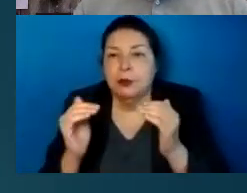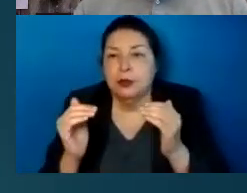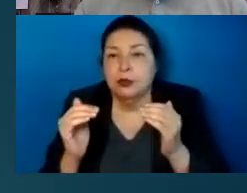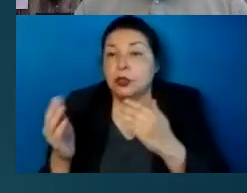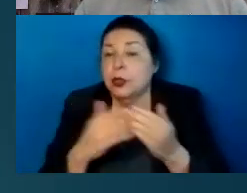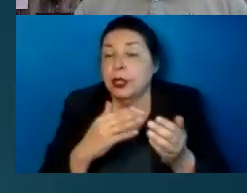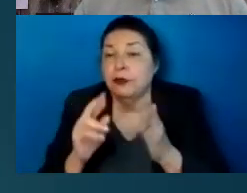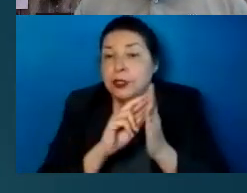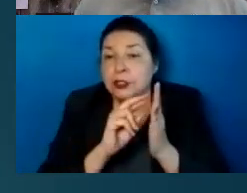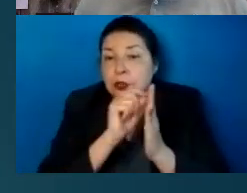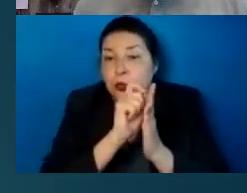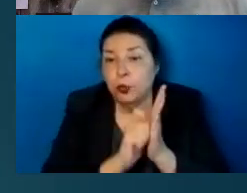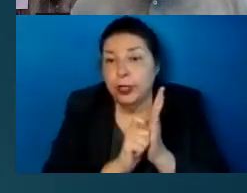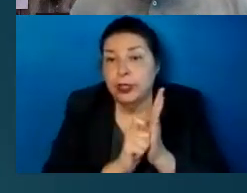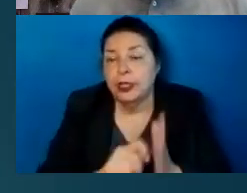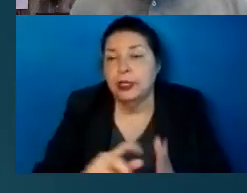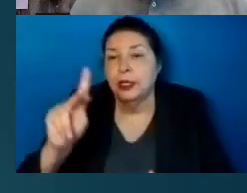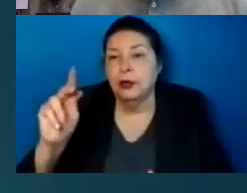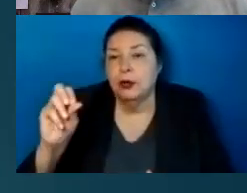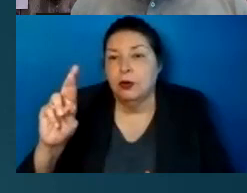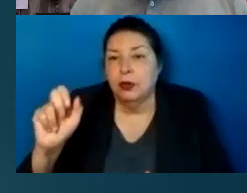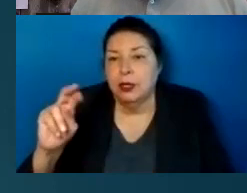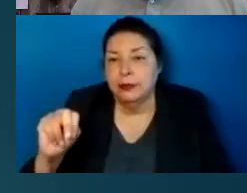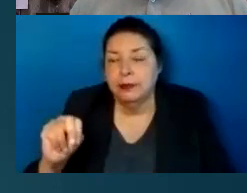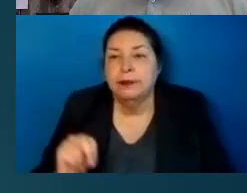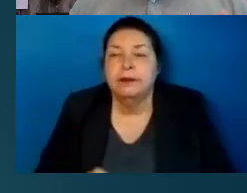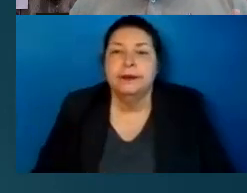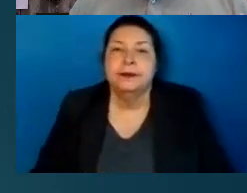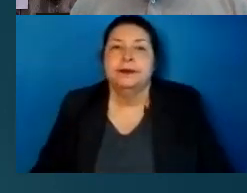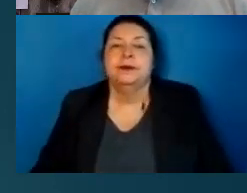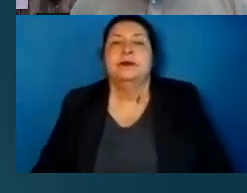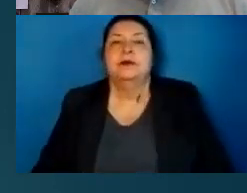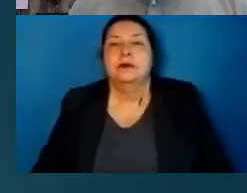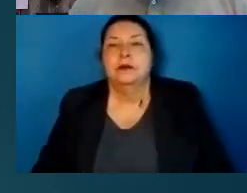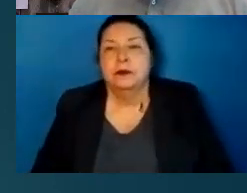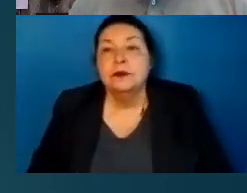Quran. There is a